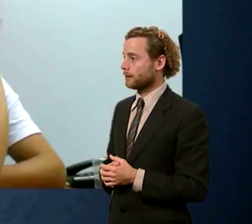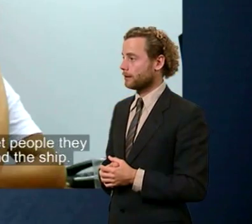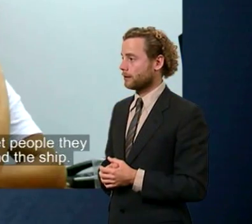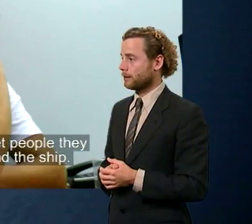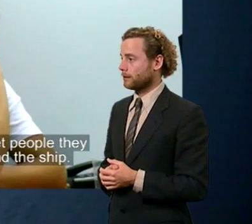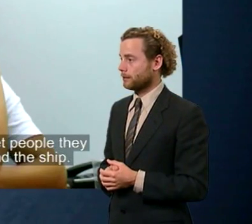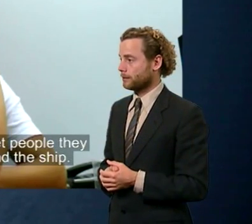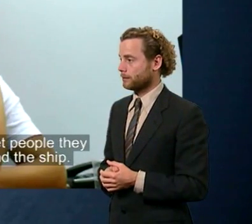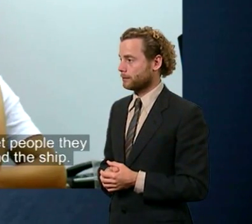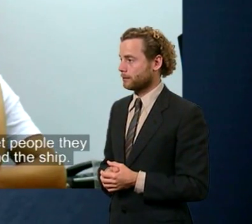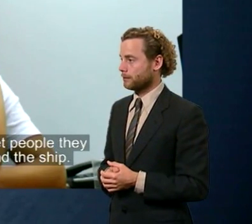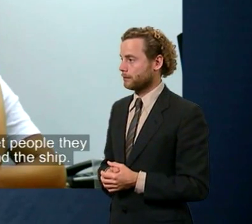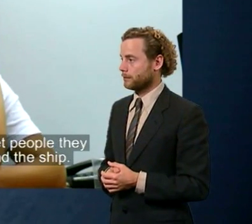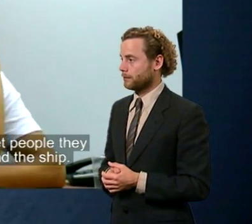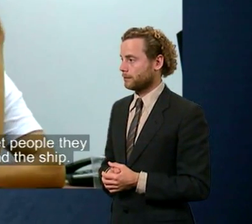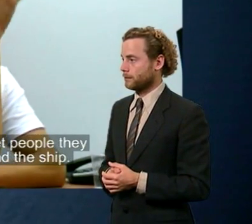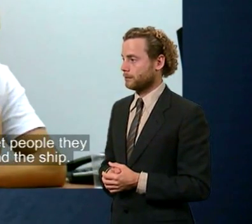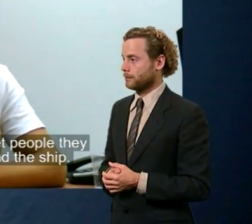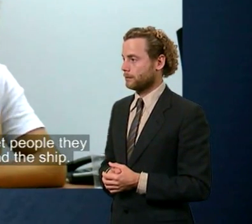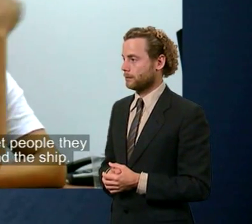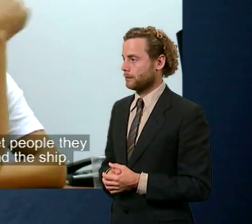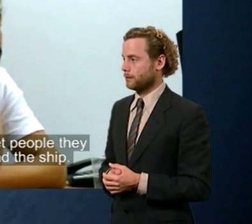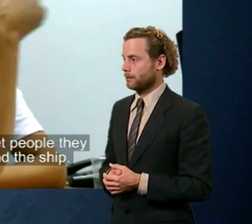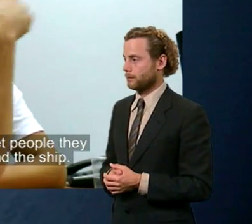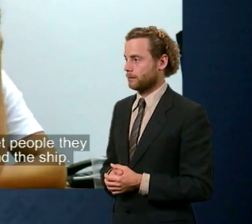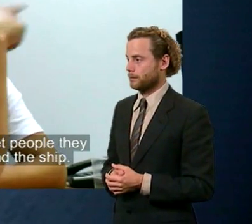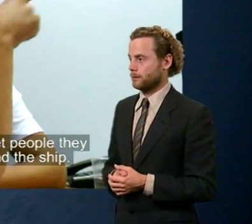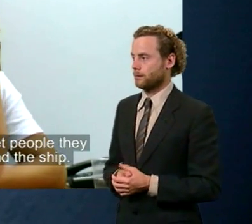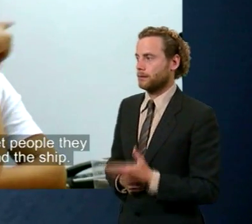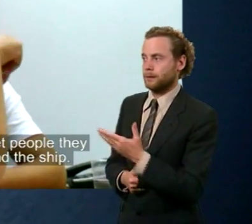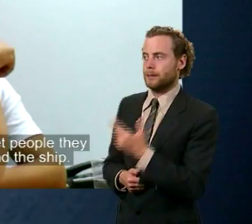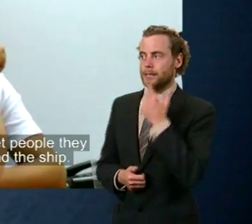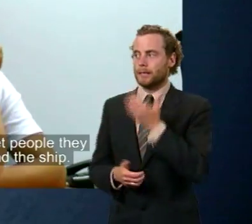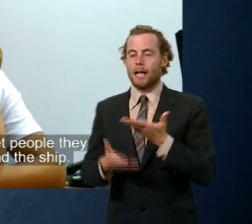Tabii tanımadıklarını geçirmiyorlardı. Ama bizi gördüğü için sürekli